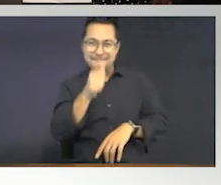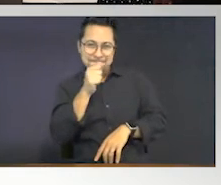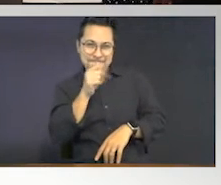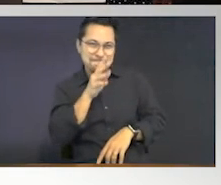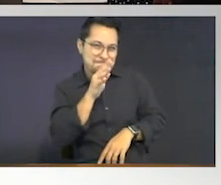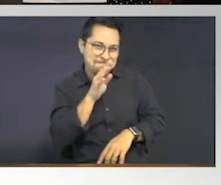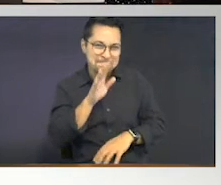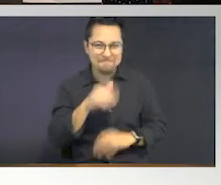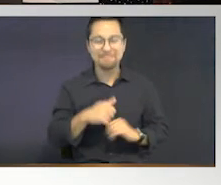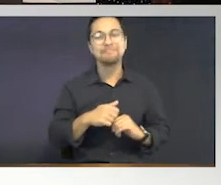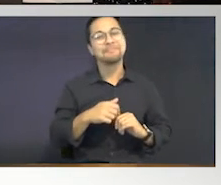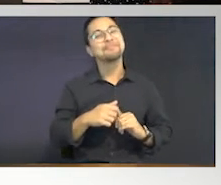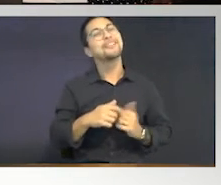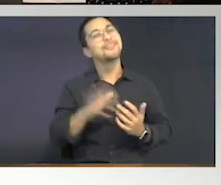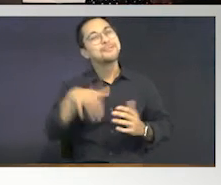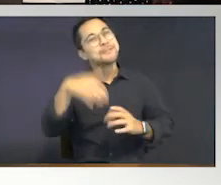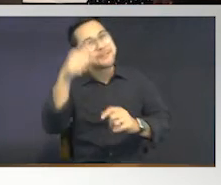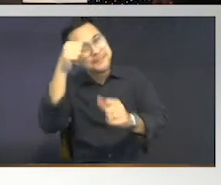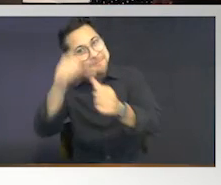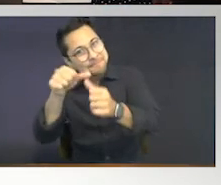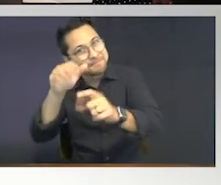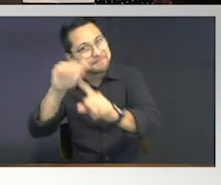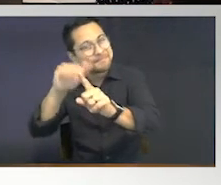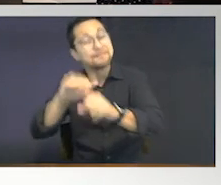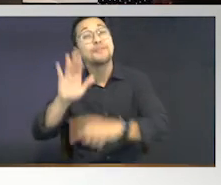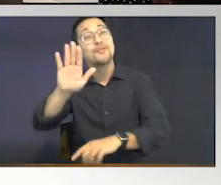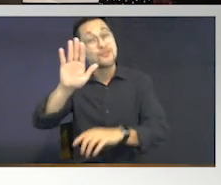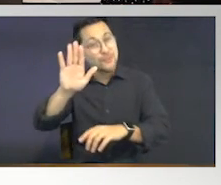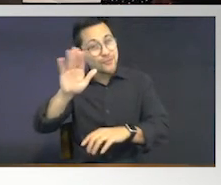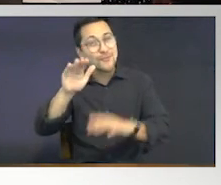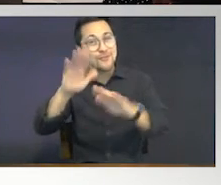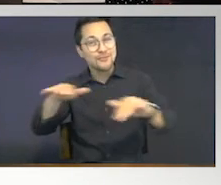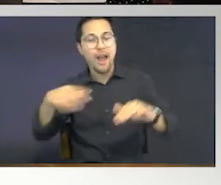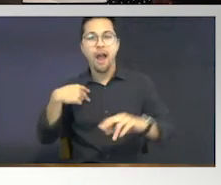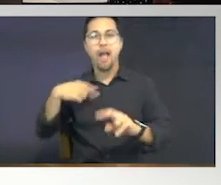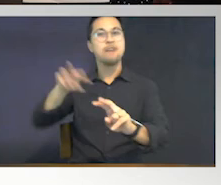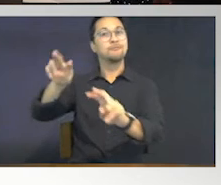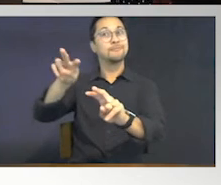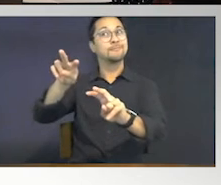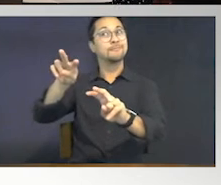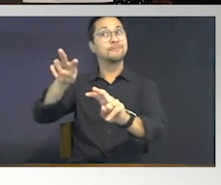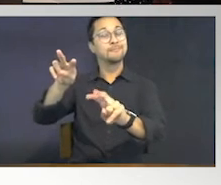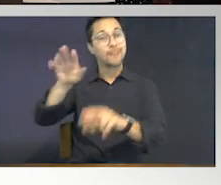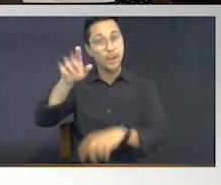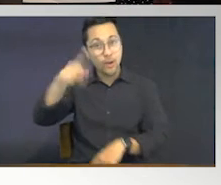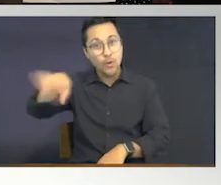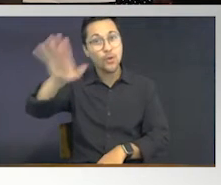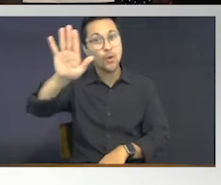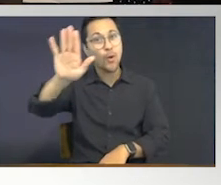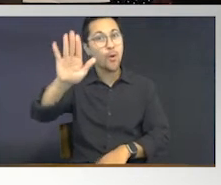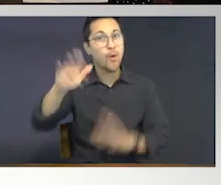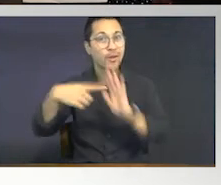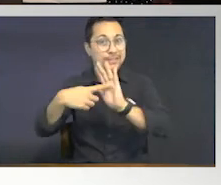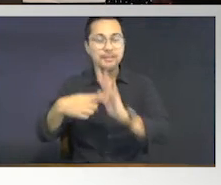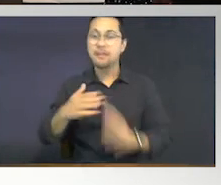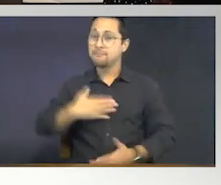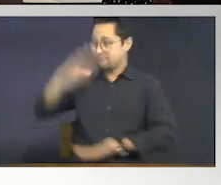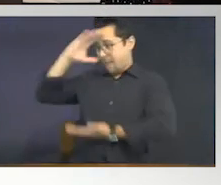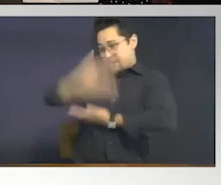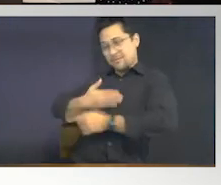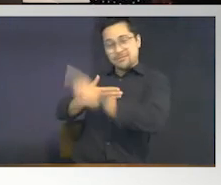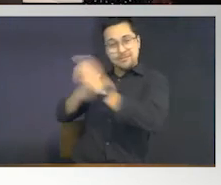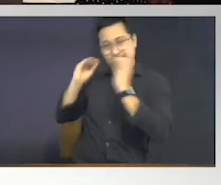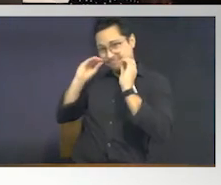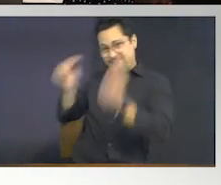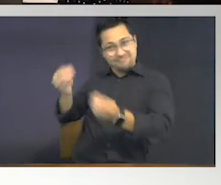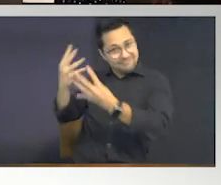just a reminder that your child is following your example, right? So my son has no filter, and